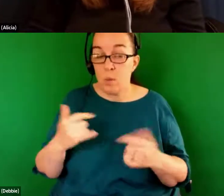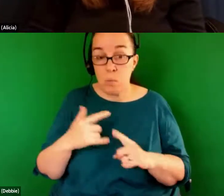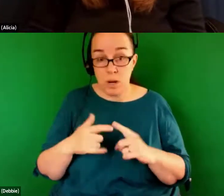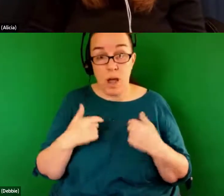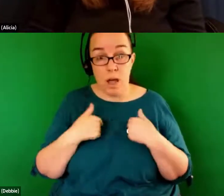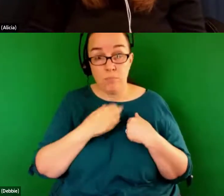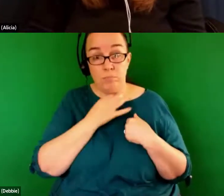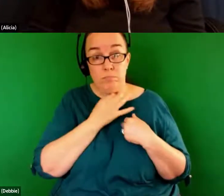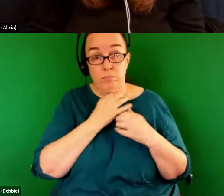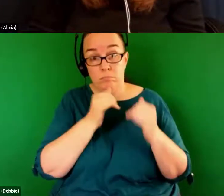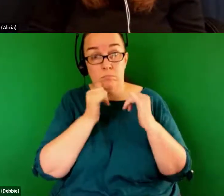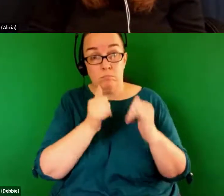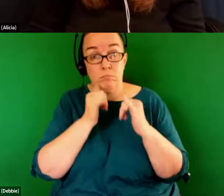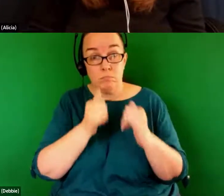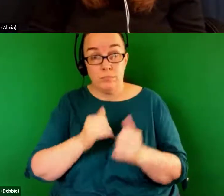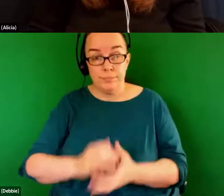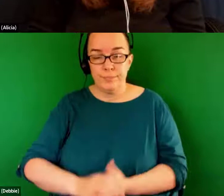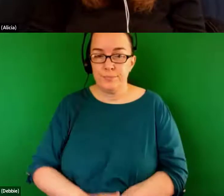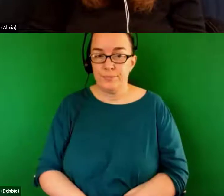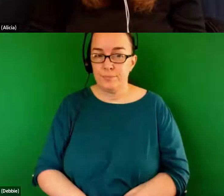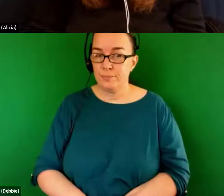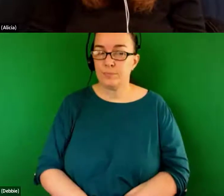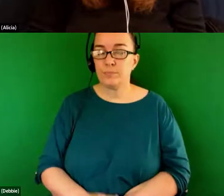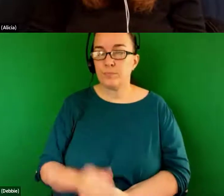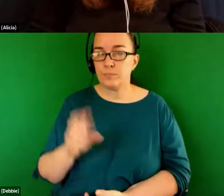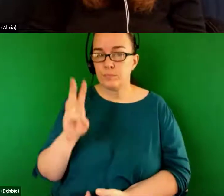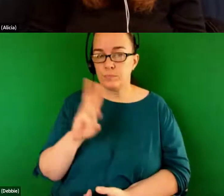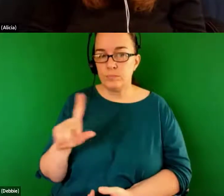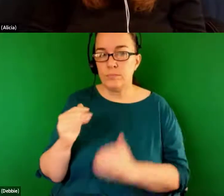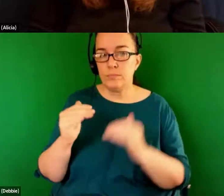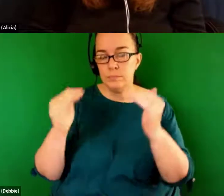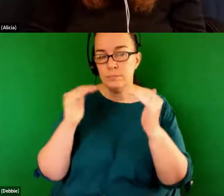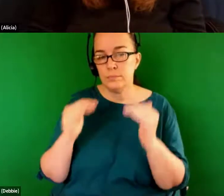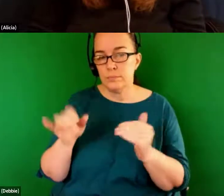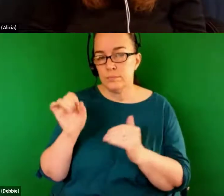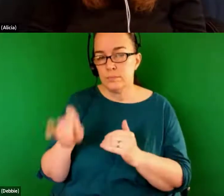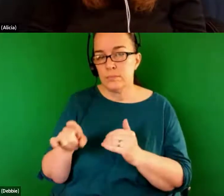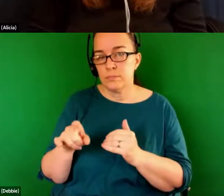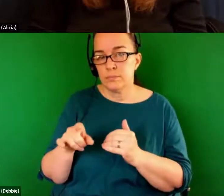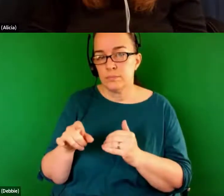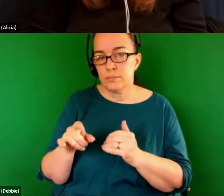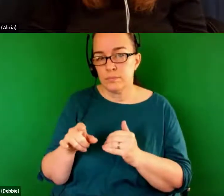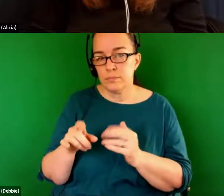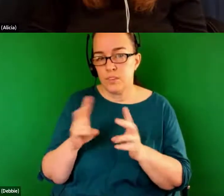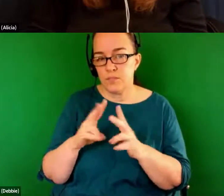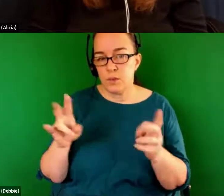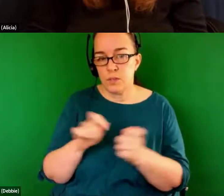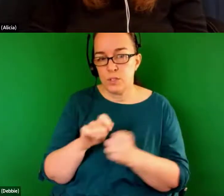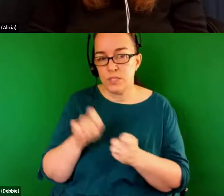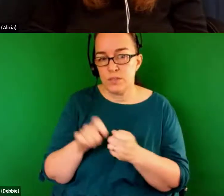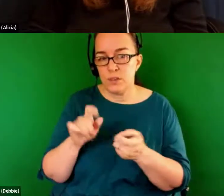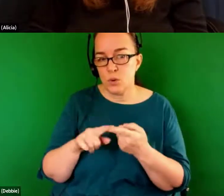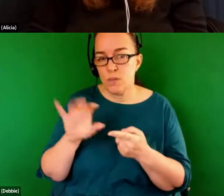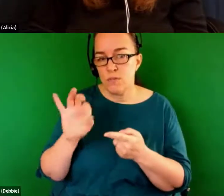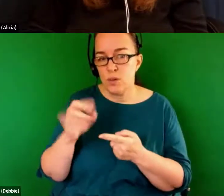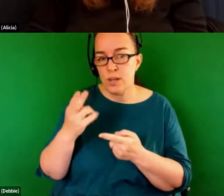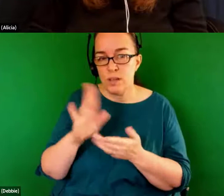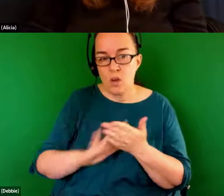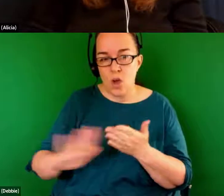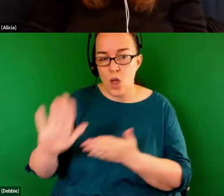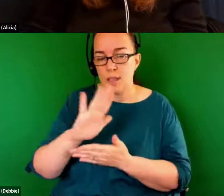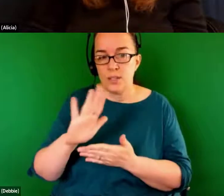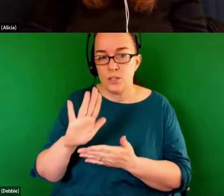that question myself. Well, the next one is very specific to Foothill College and sort